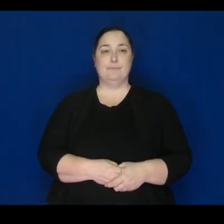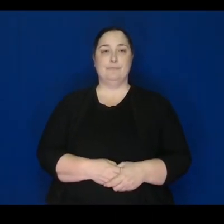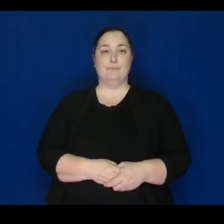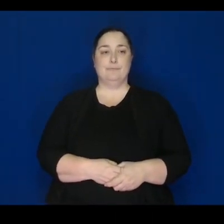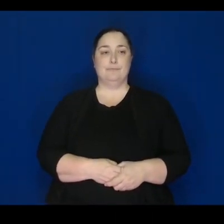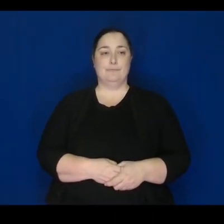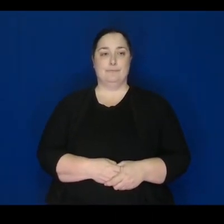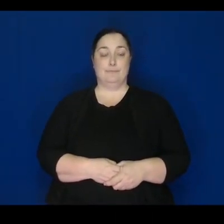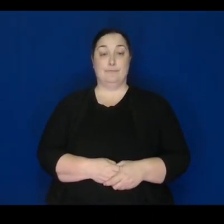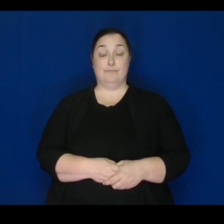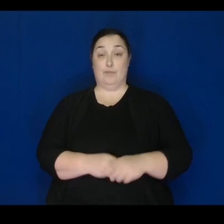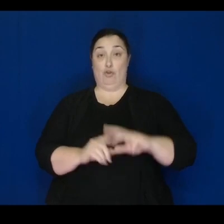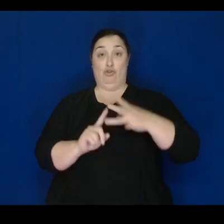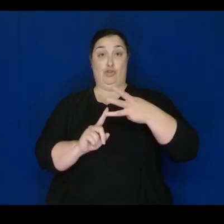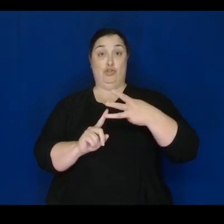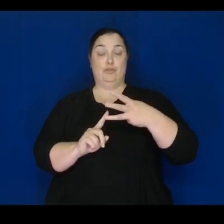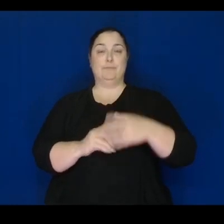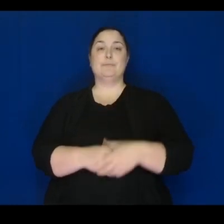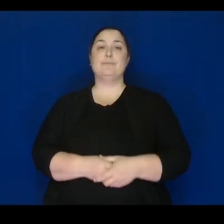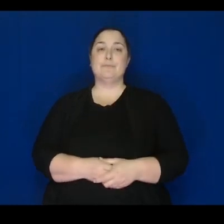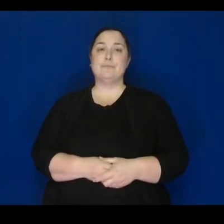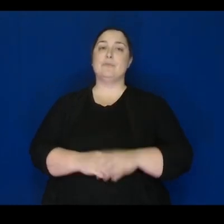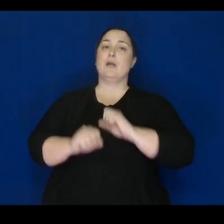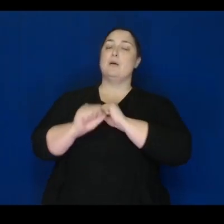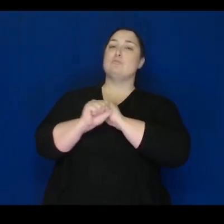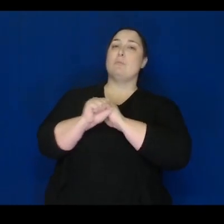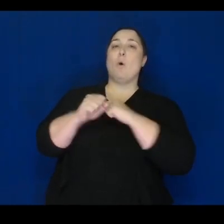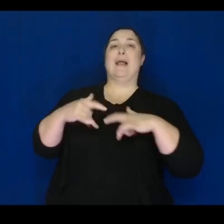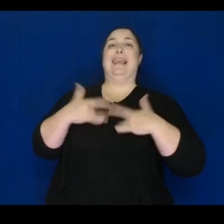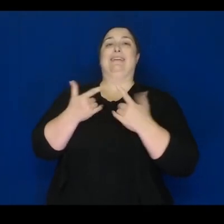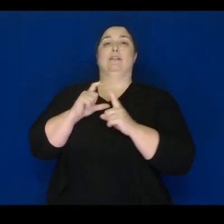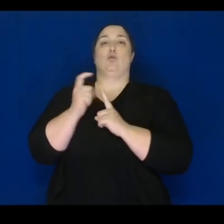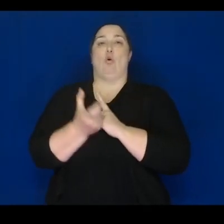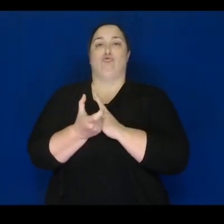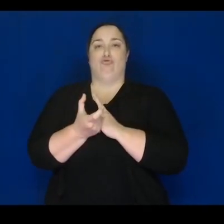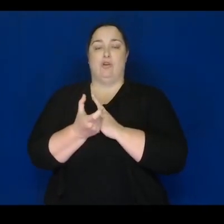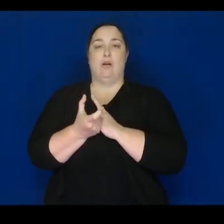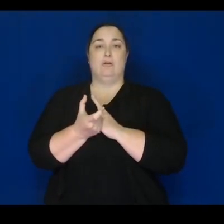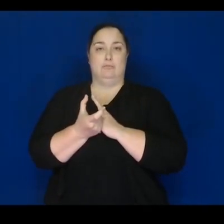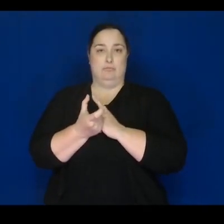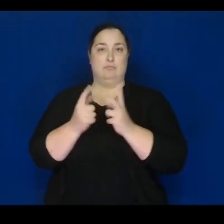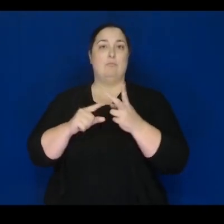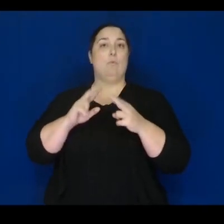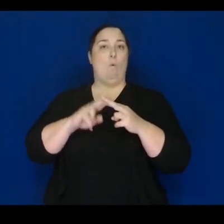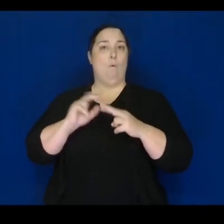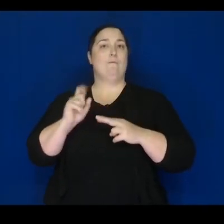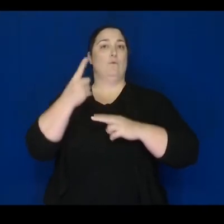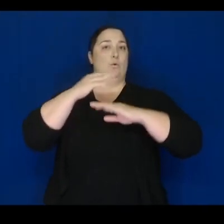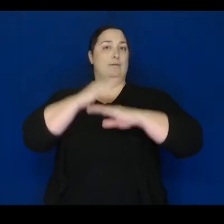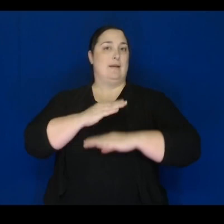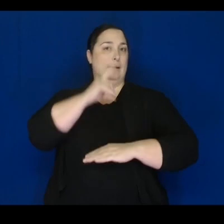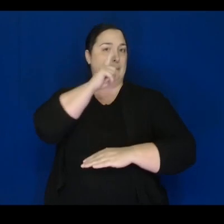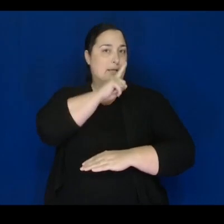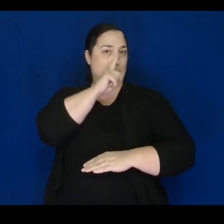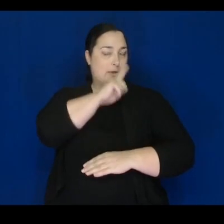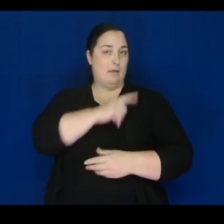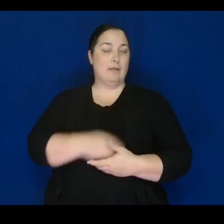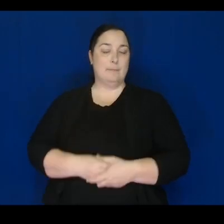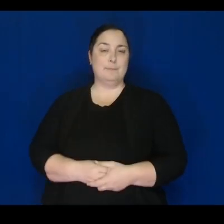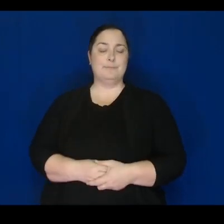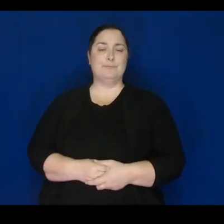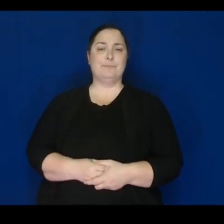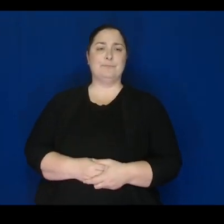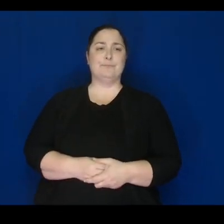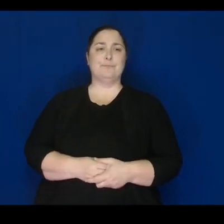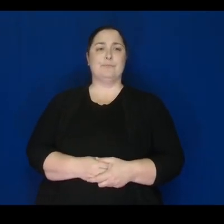And so the third principle is promoting living cultures of First Nations people. Like I mentioned before, we're